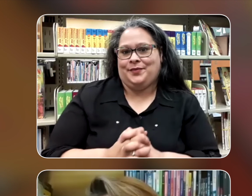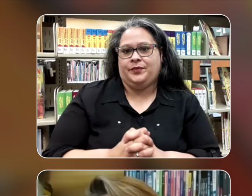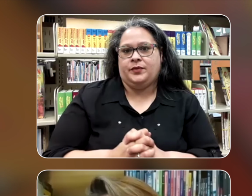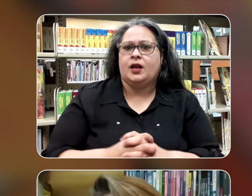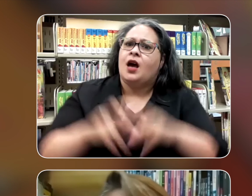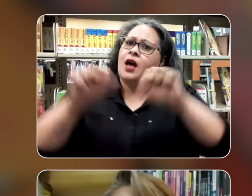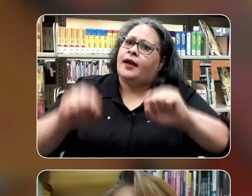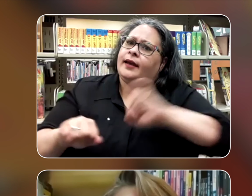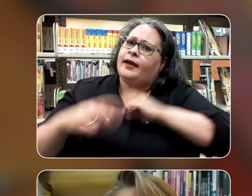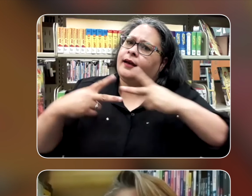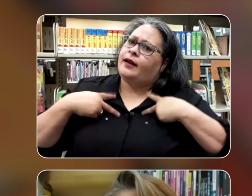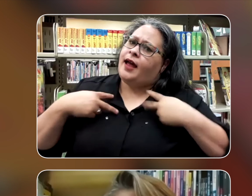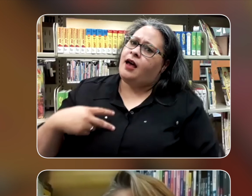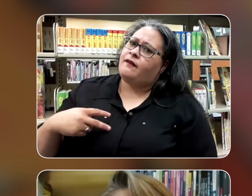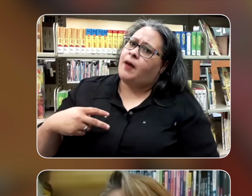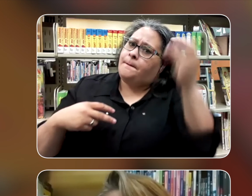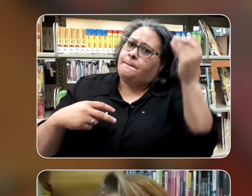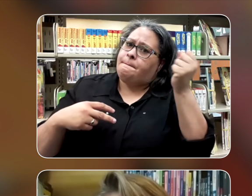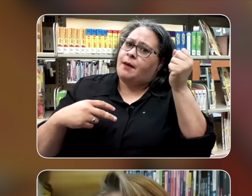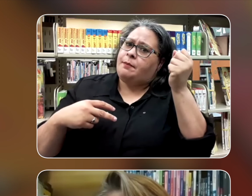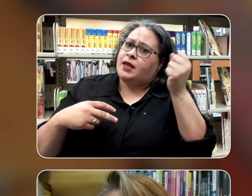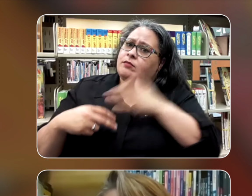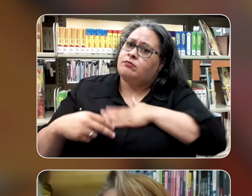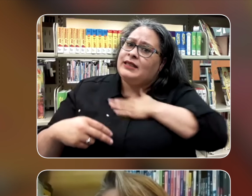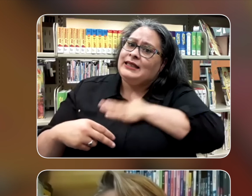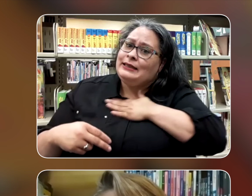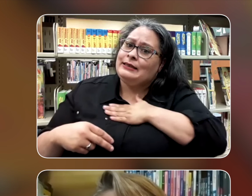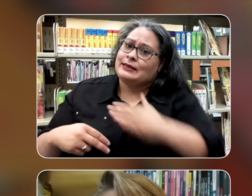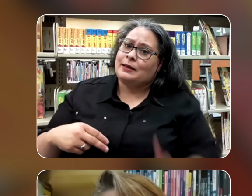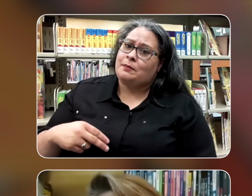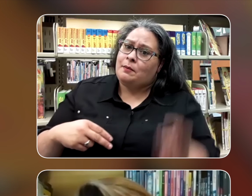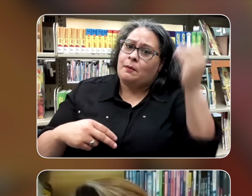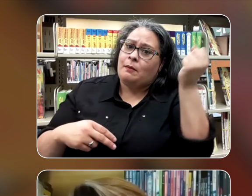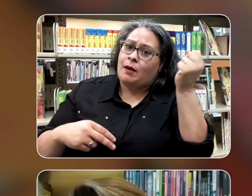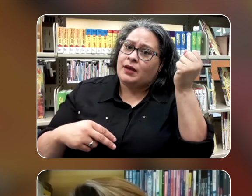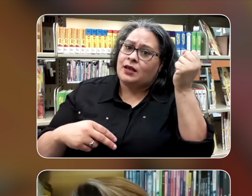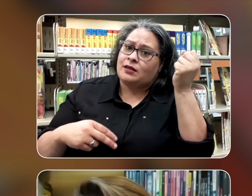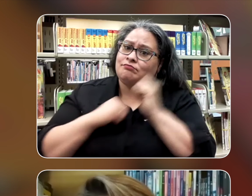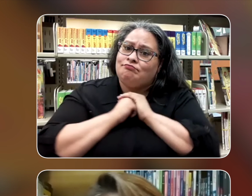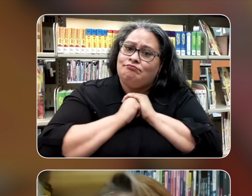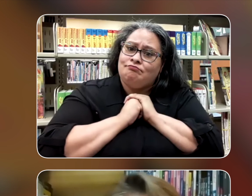puppy? A furry sweet perrito, I asked my parents, por favor.